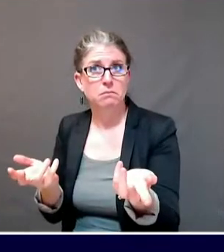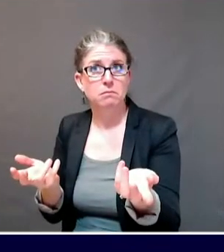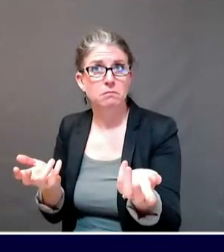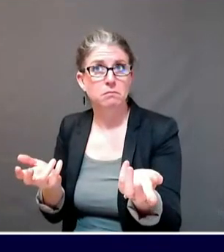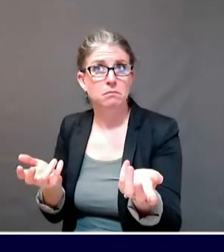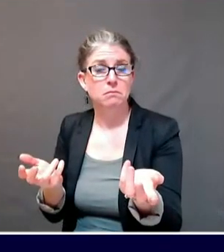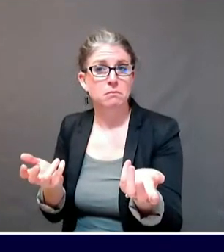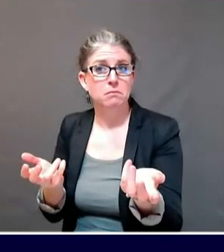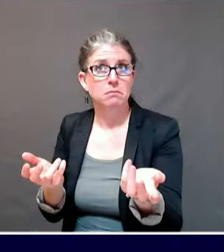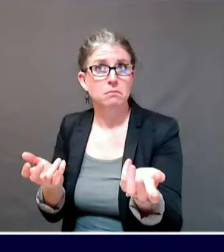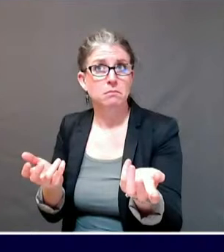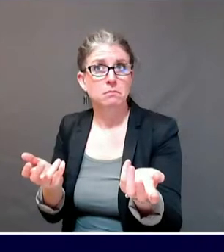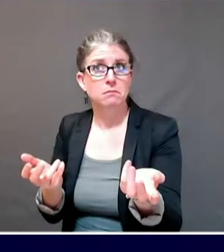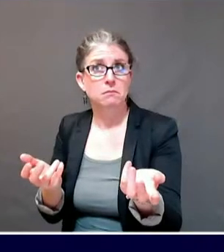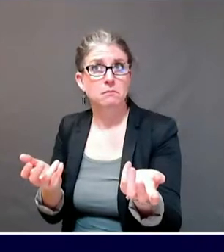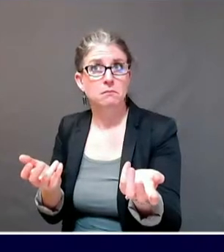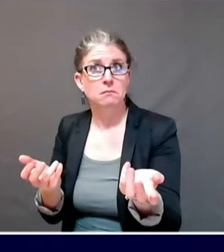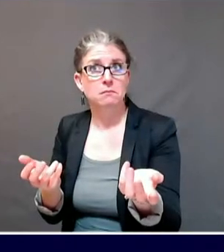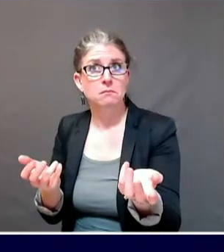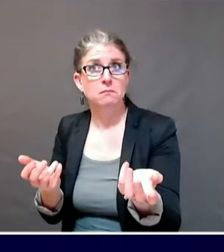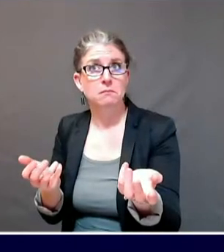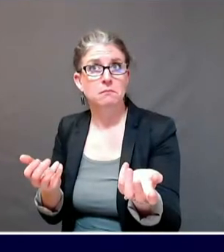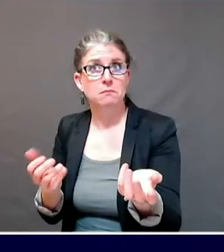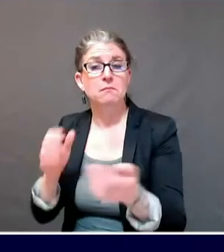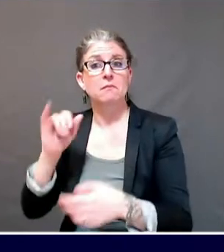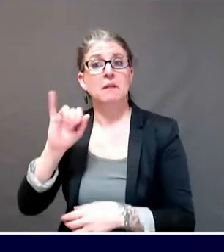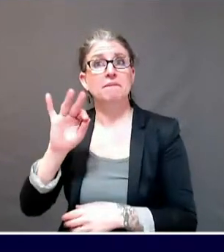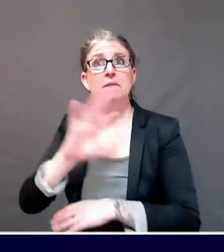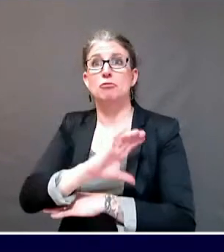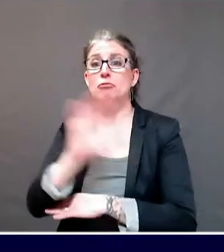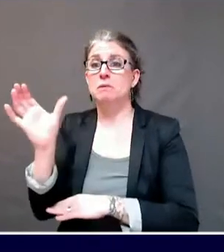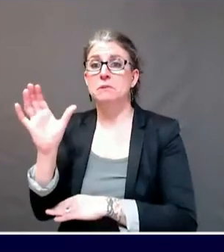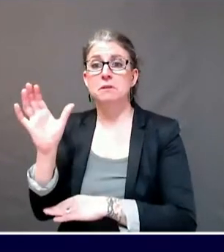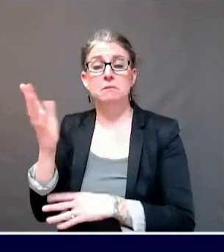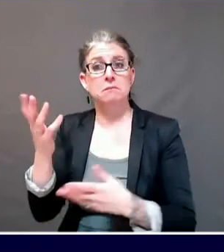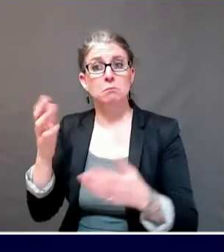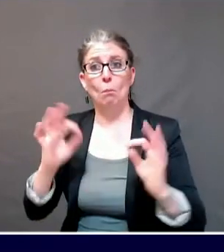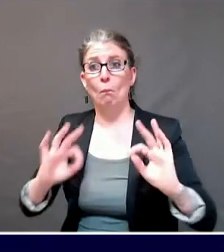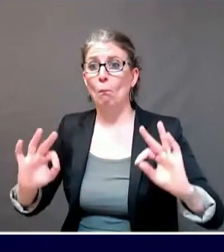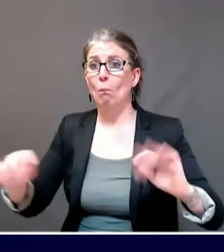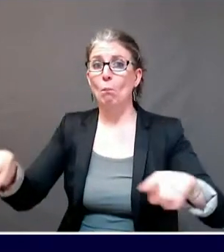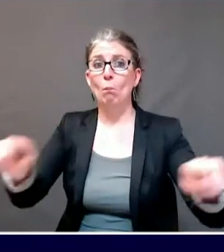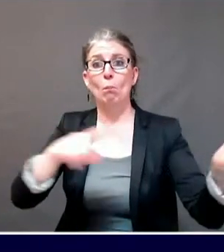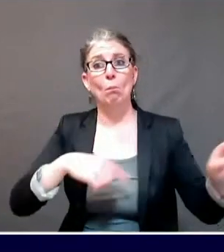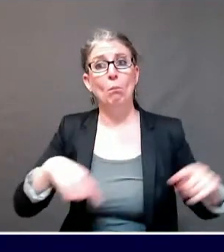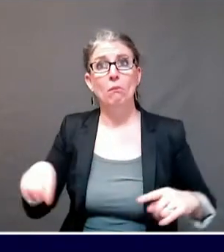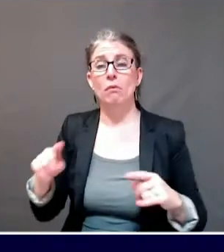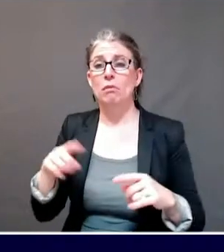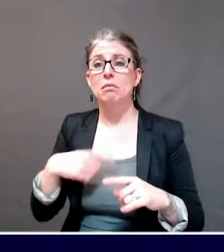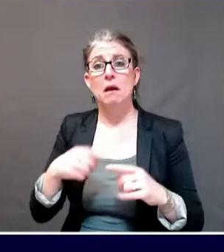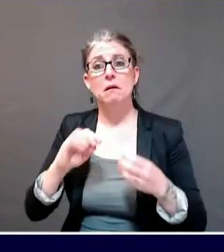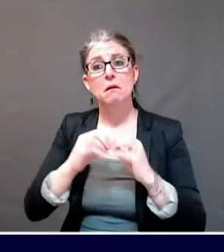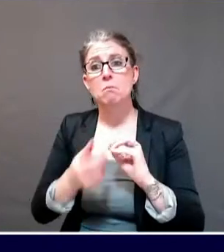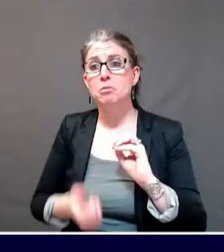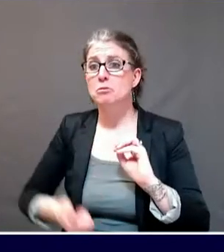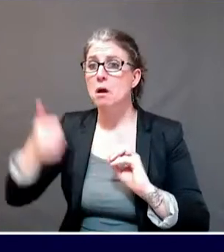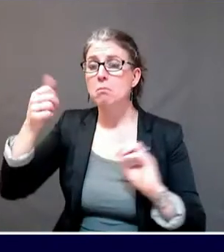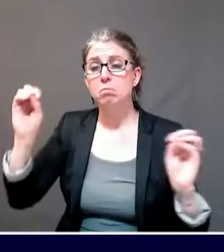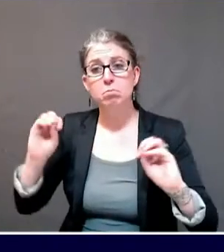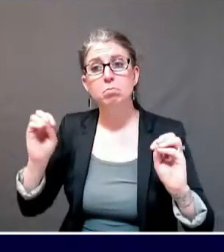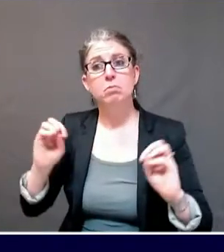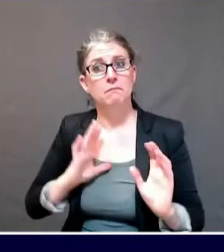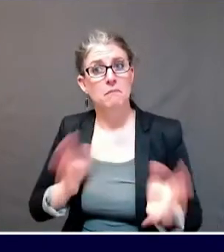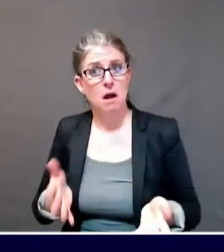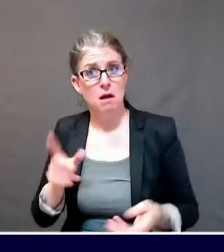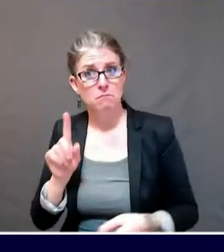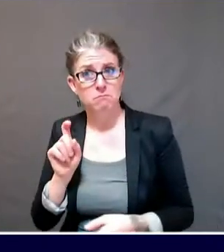here in the next few months? Sure. So Amy, in terms of any potential increase in cases related